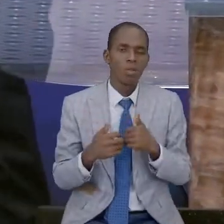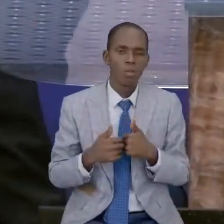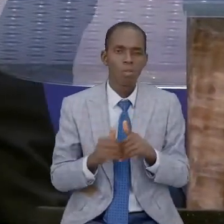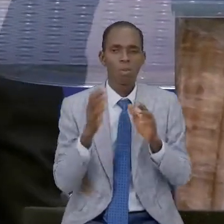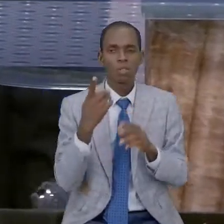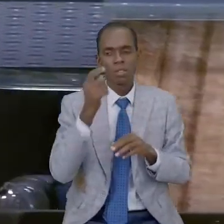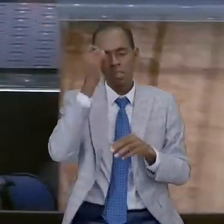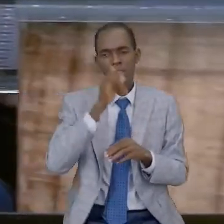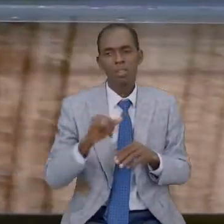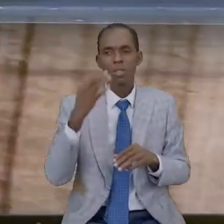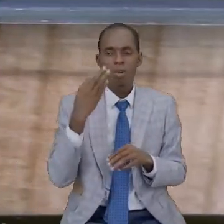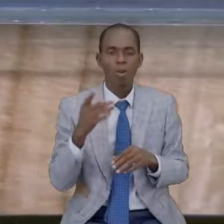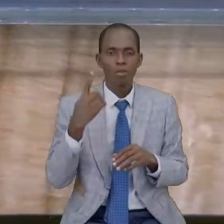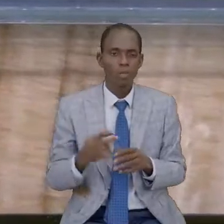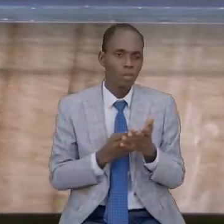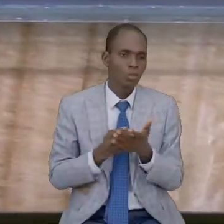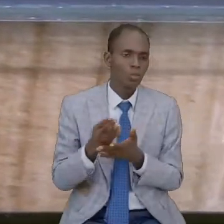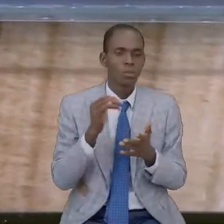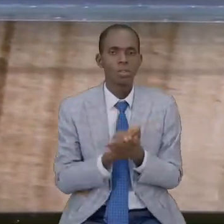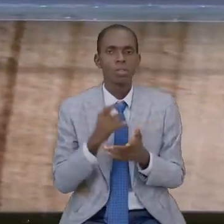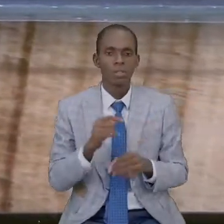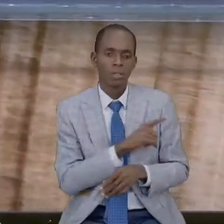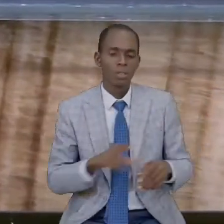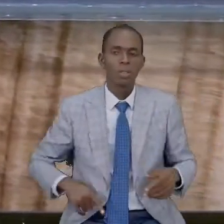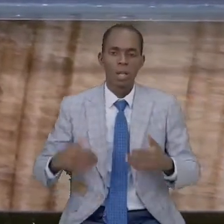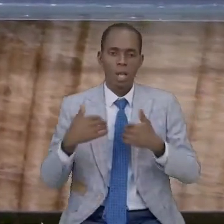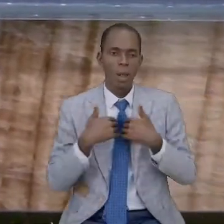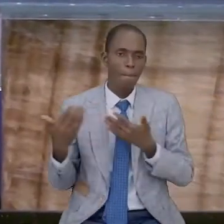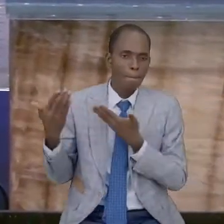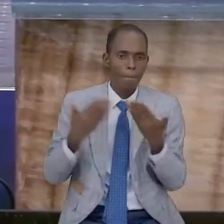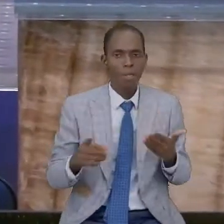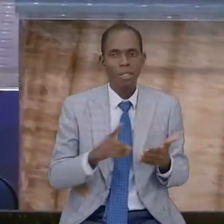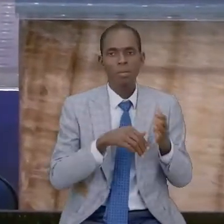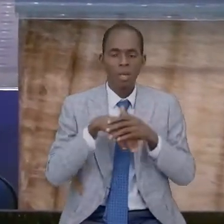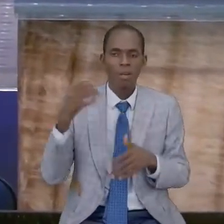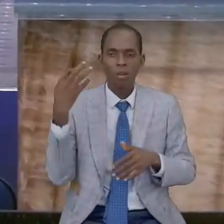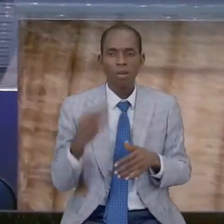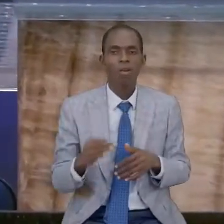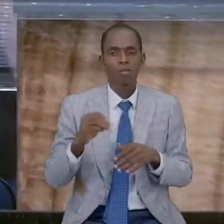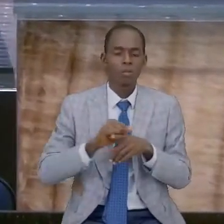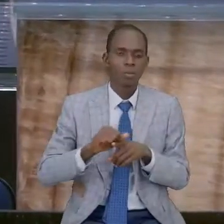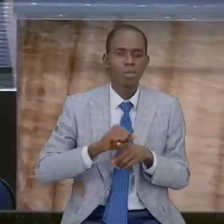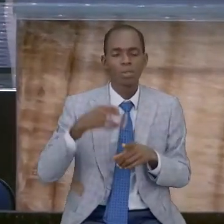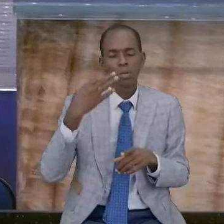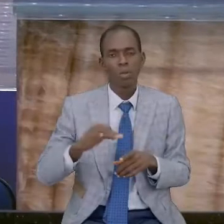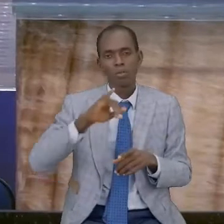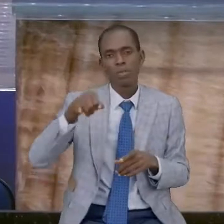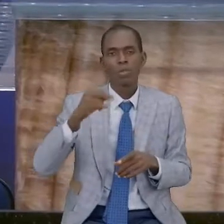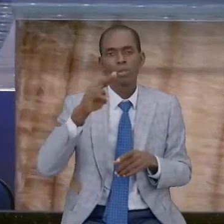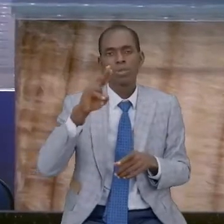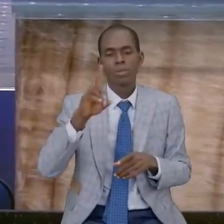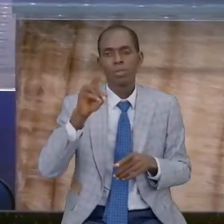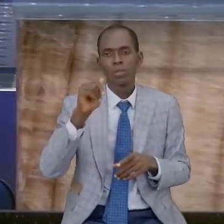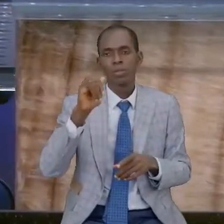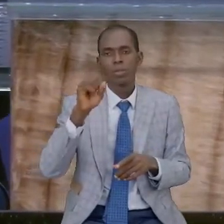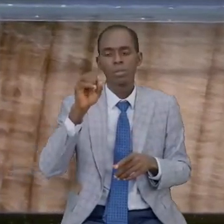the understanding of the fact that the Lord had brought them out of Judaism, of traditional religion,